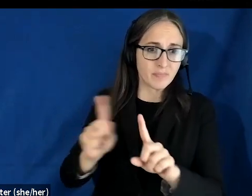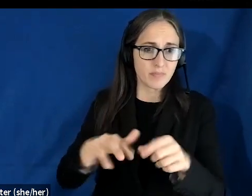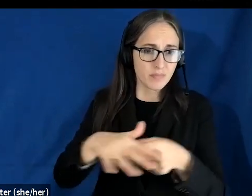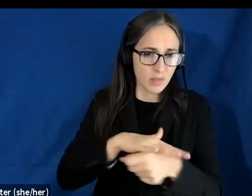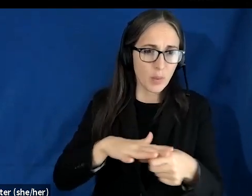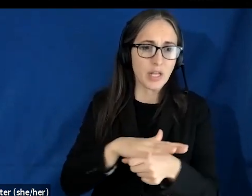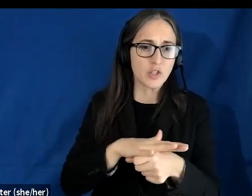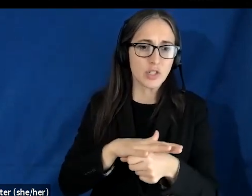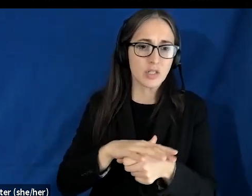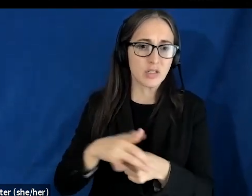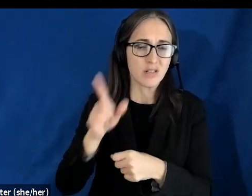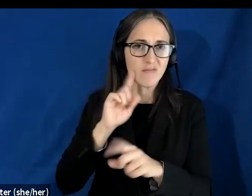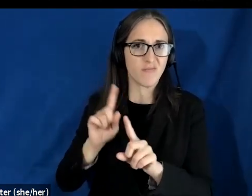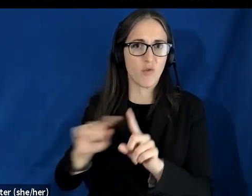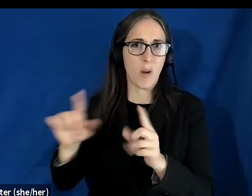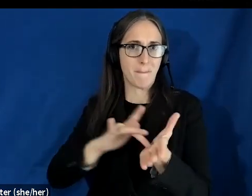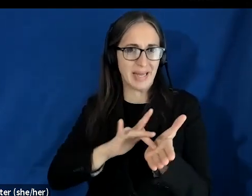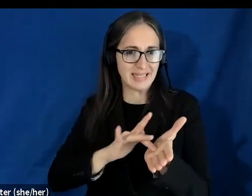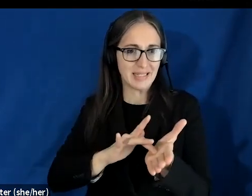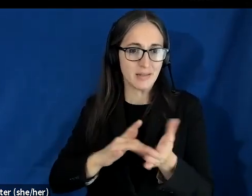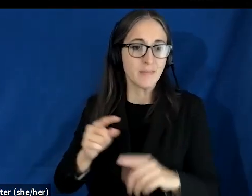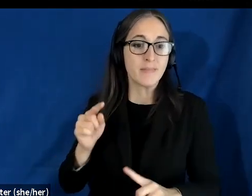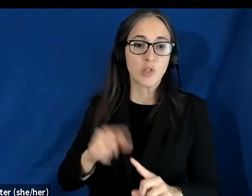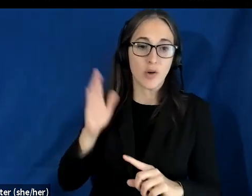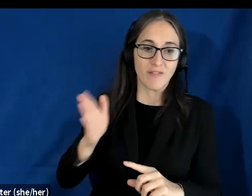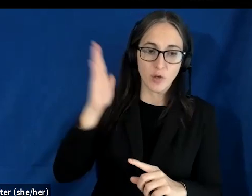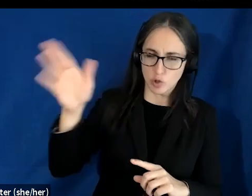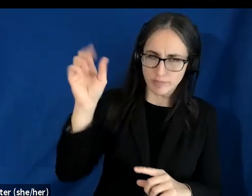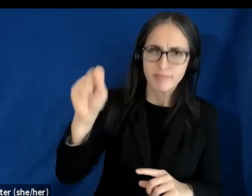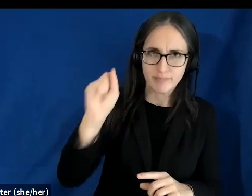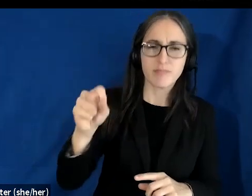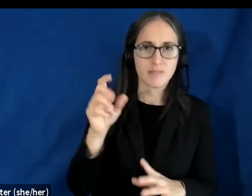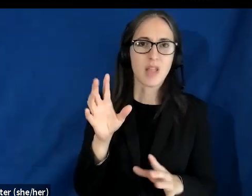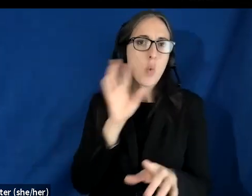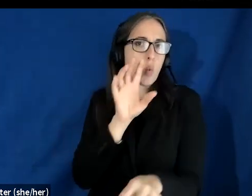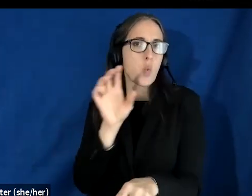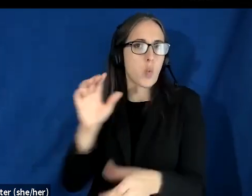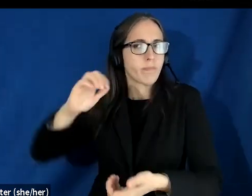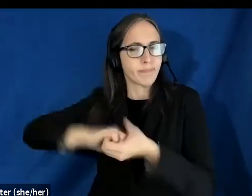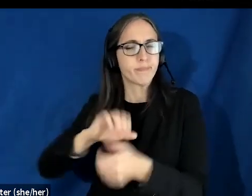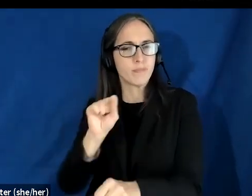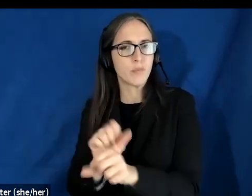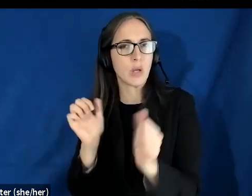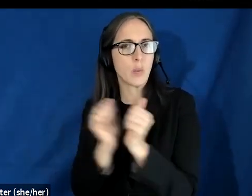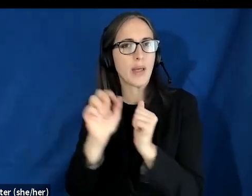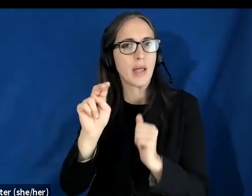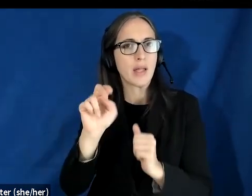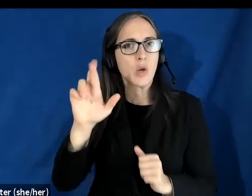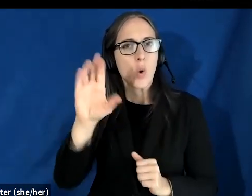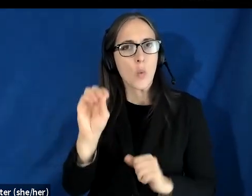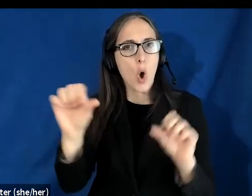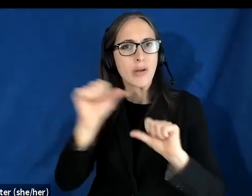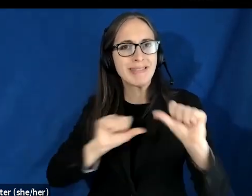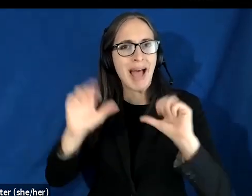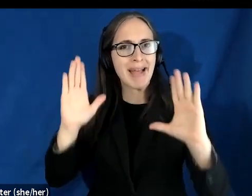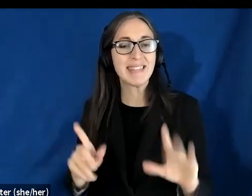Medicine, and I'm a deep tech fellow. So in the future, yes, I will have to work with a neuroscience scientist, but right now I'm actually